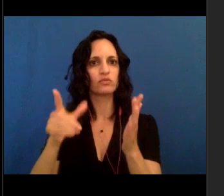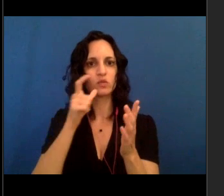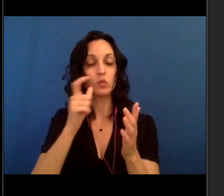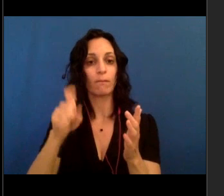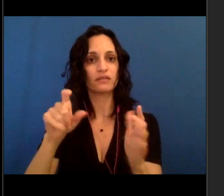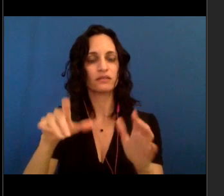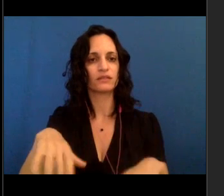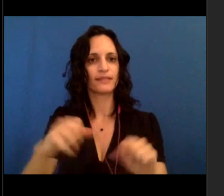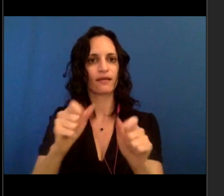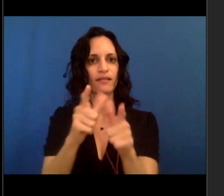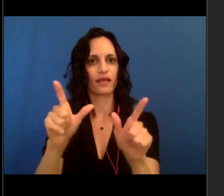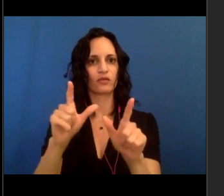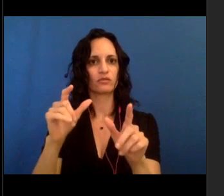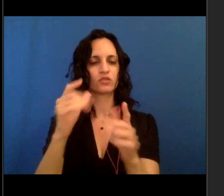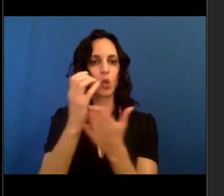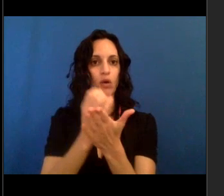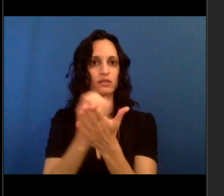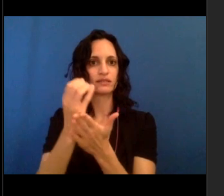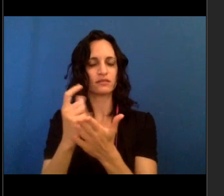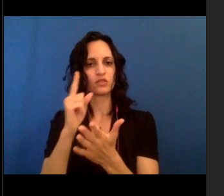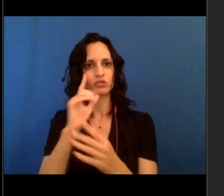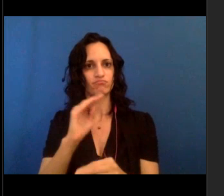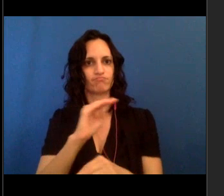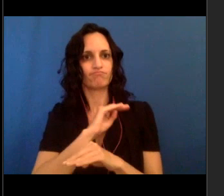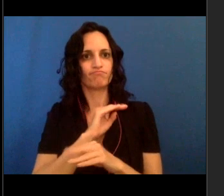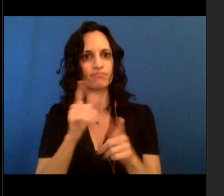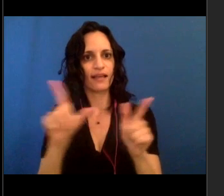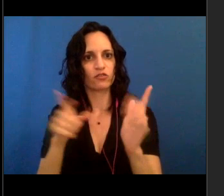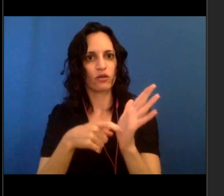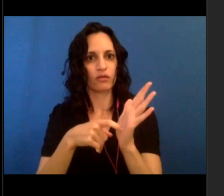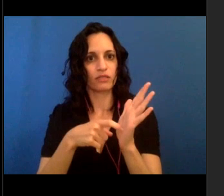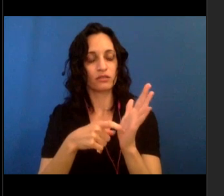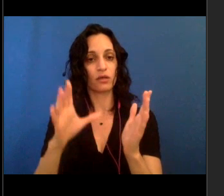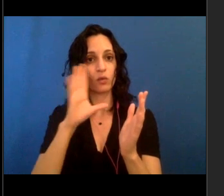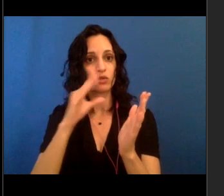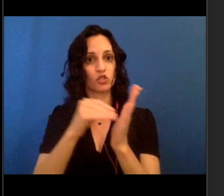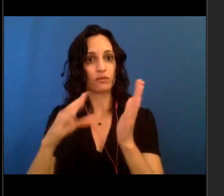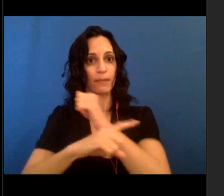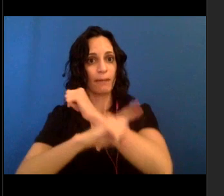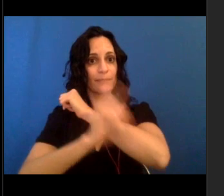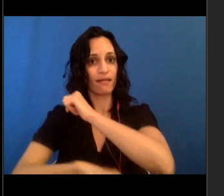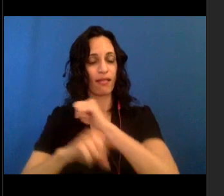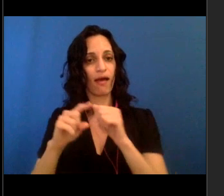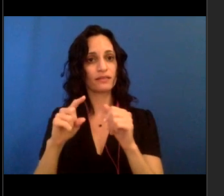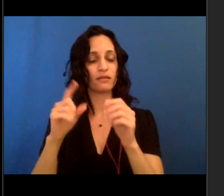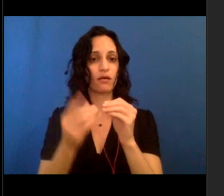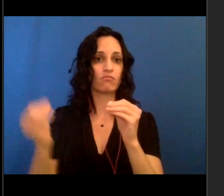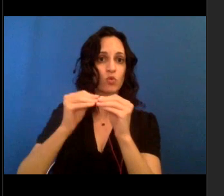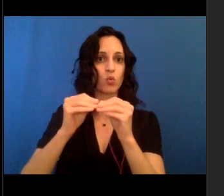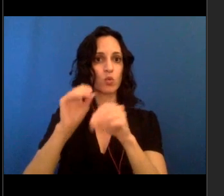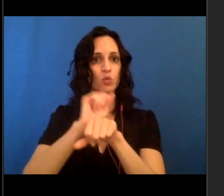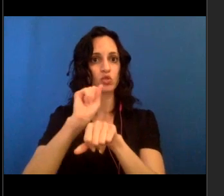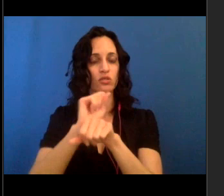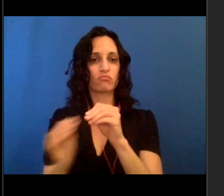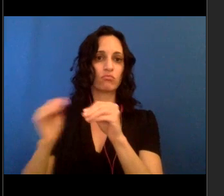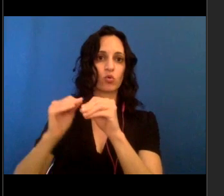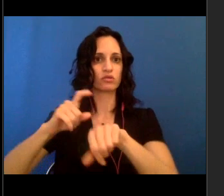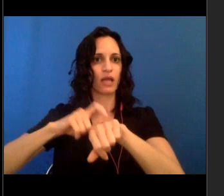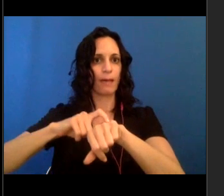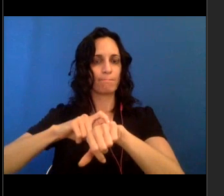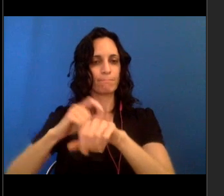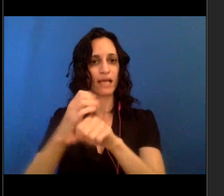order to meet whatever your language requirements are. And are they going to be penalized for, again, the extra work and time that it's going to take away